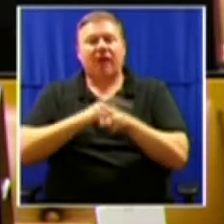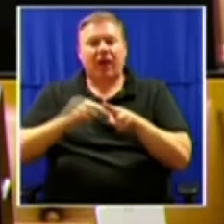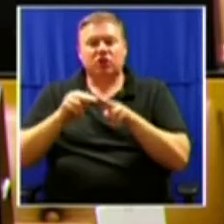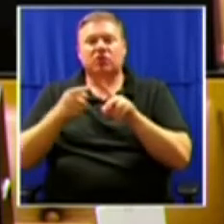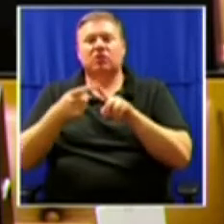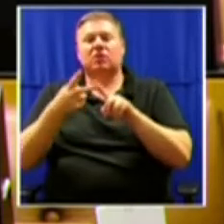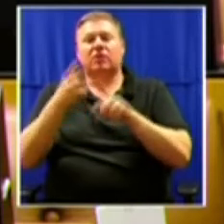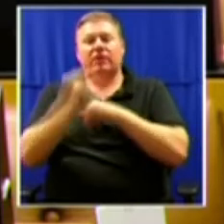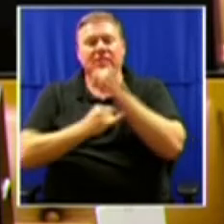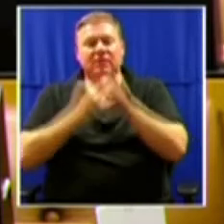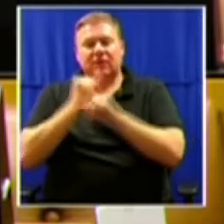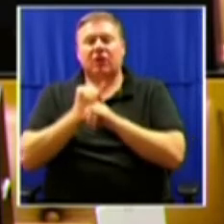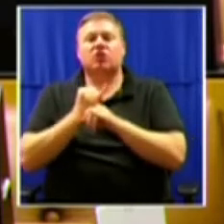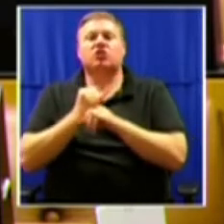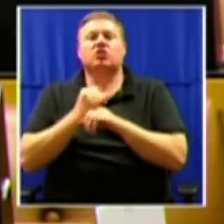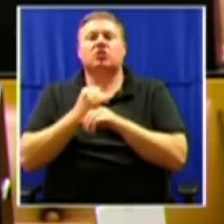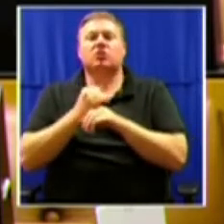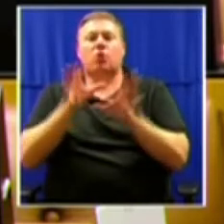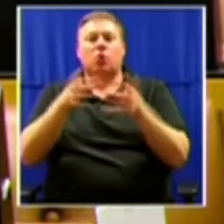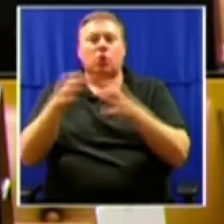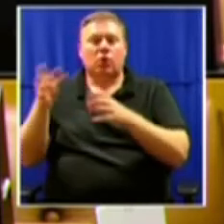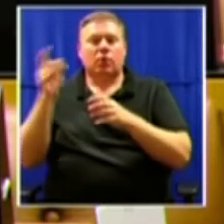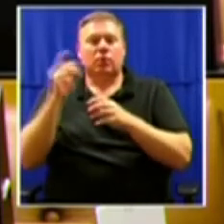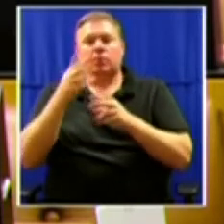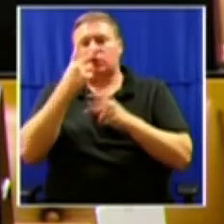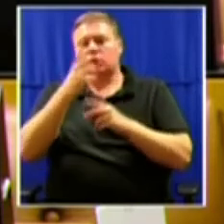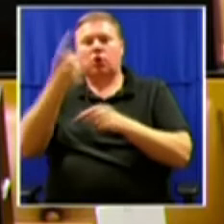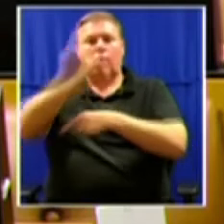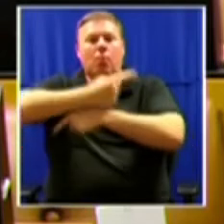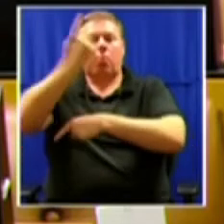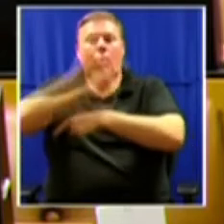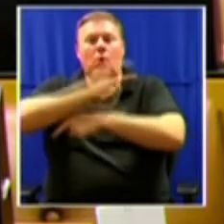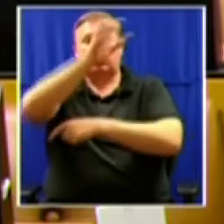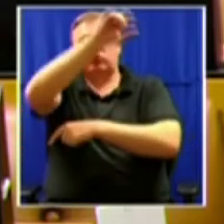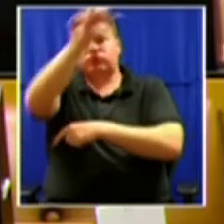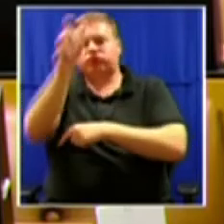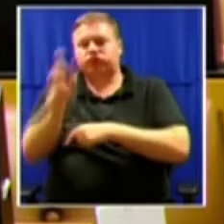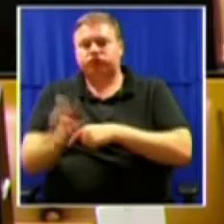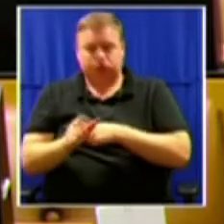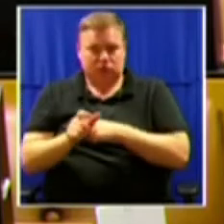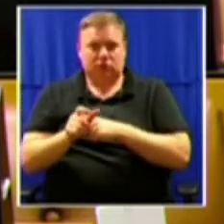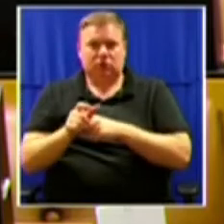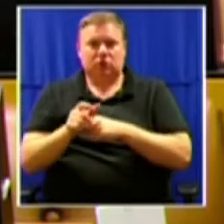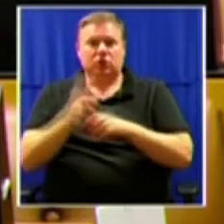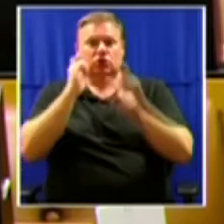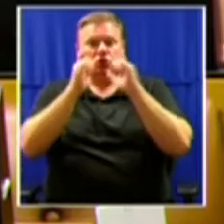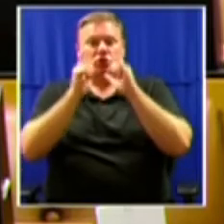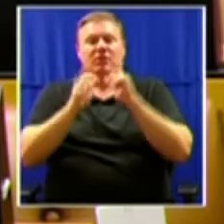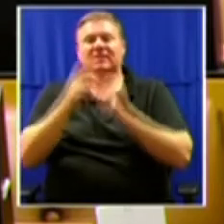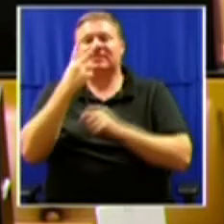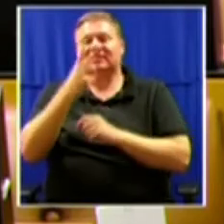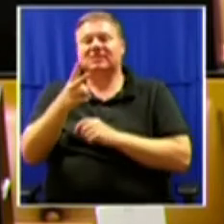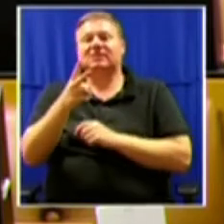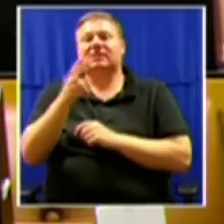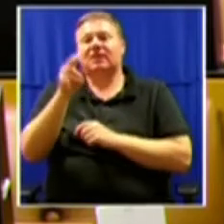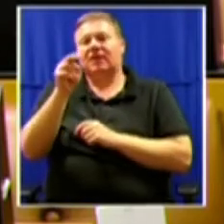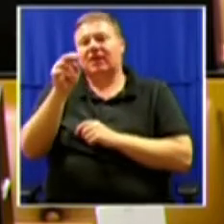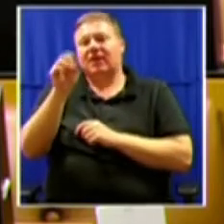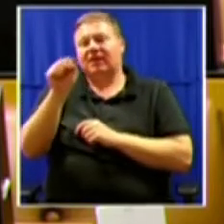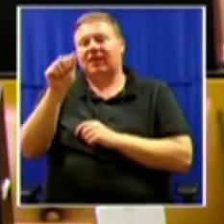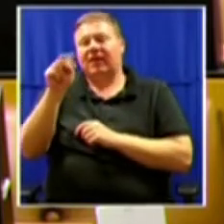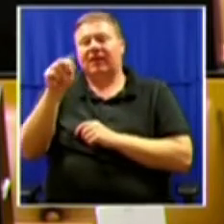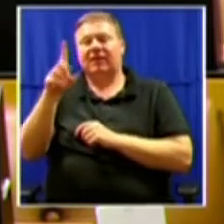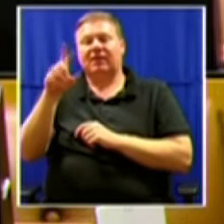to create awareness of the successes of the South African National Defence Force in protecting the borders.